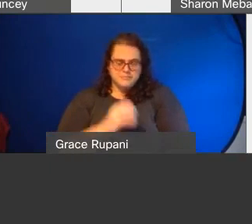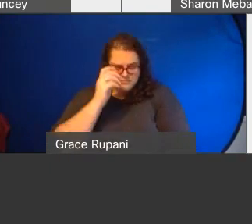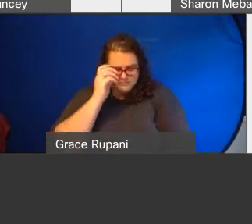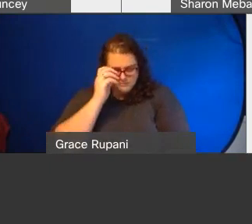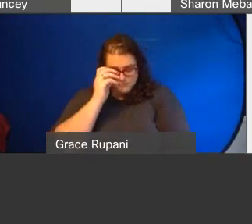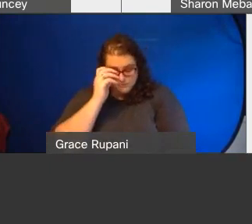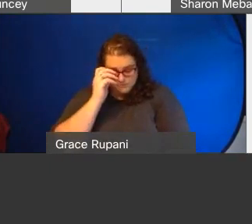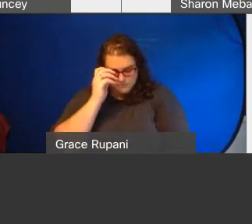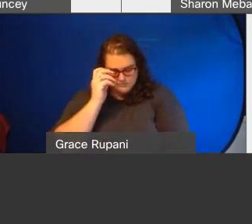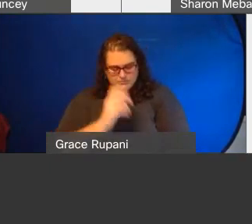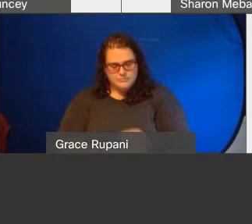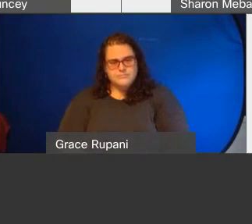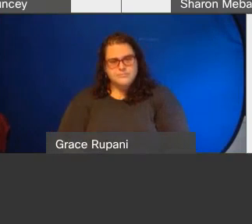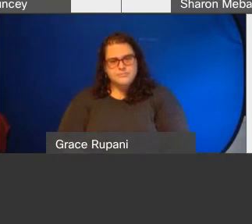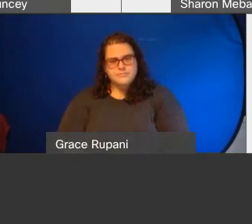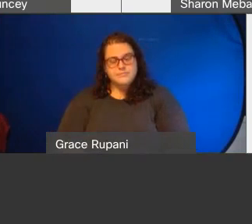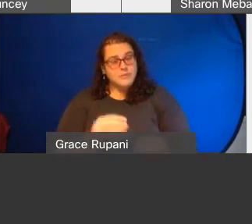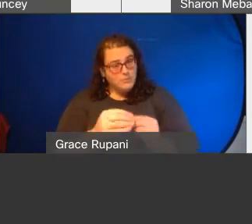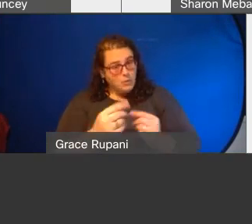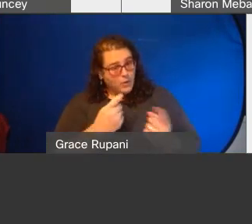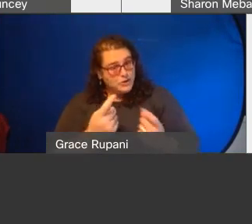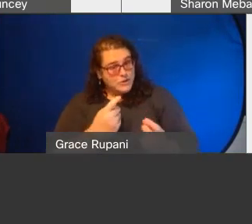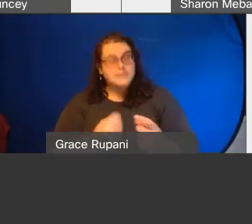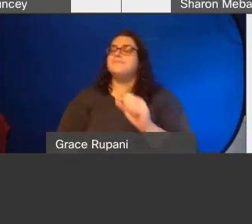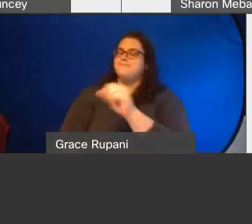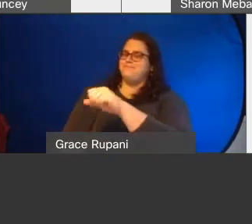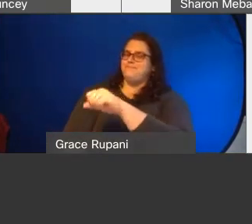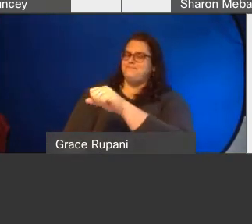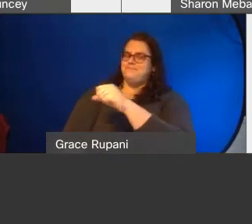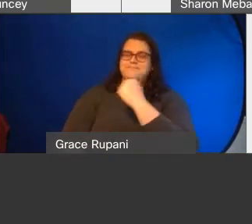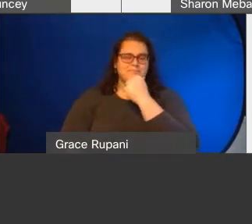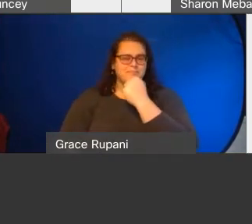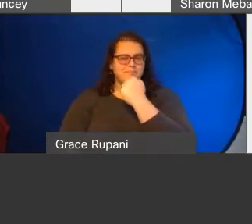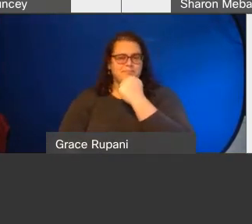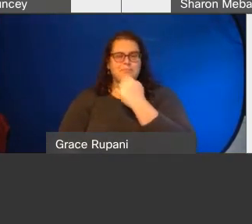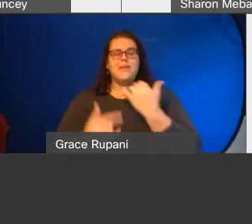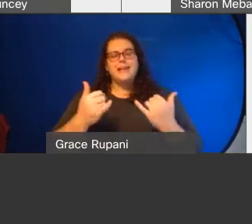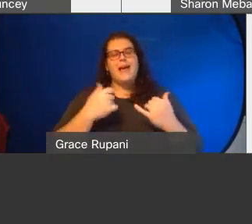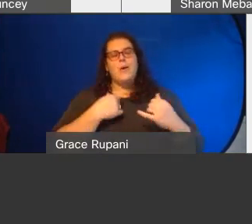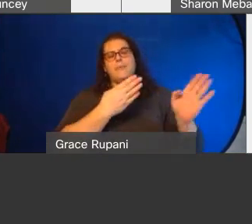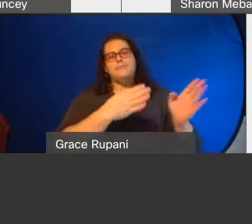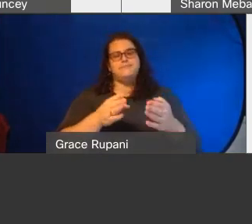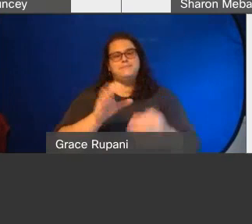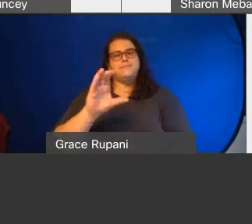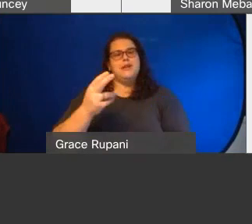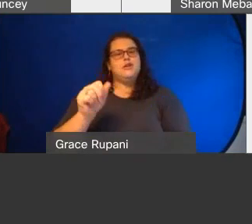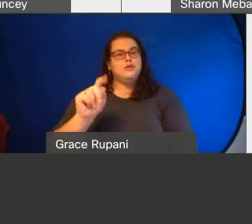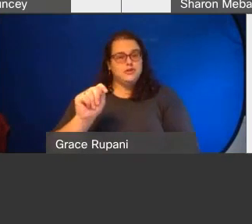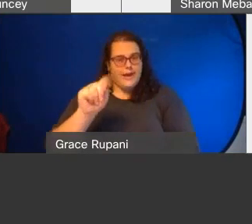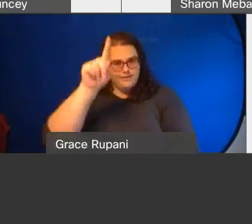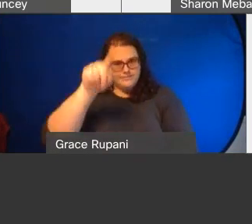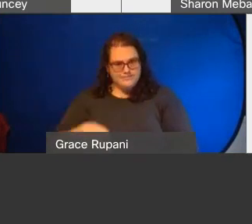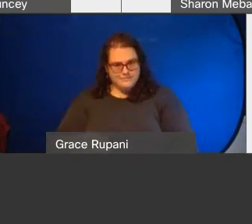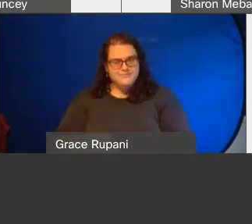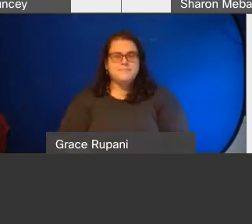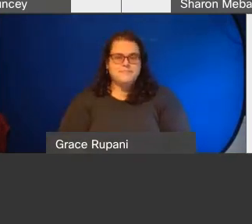do we have additional questions? We do. I am now going to the chat box. So for those of you